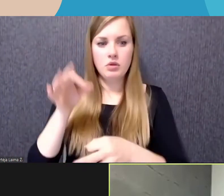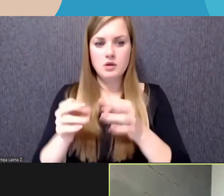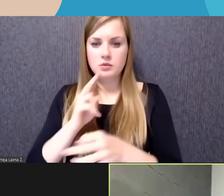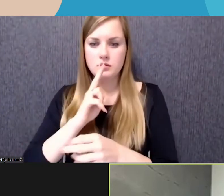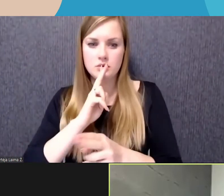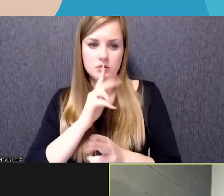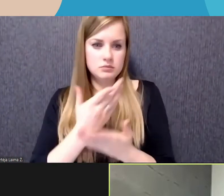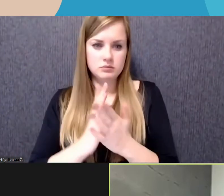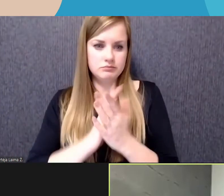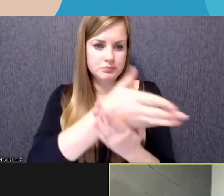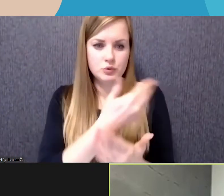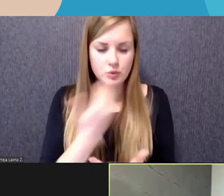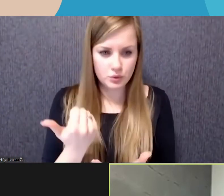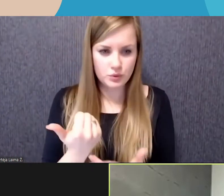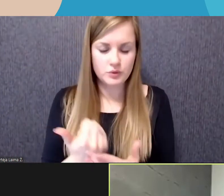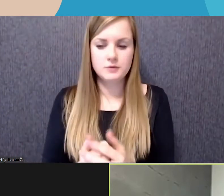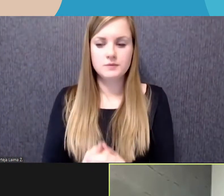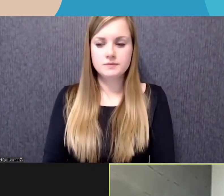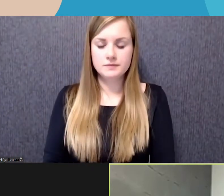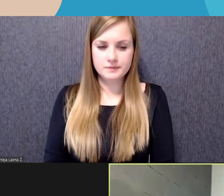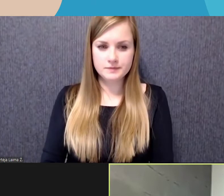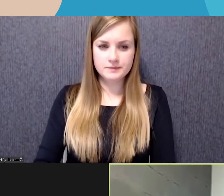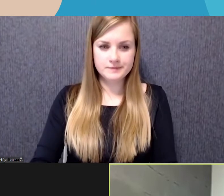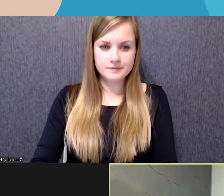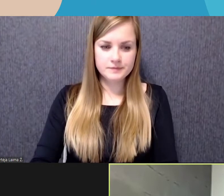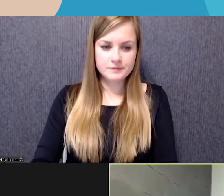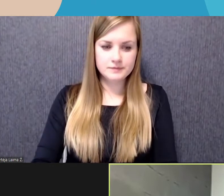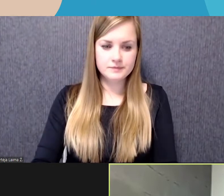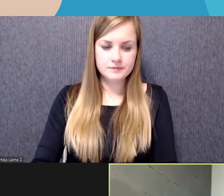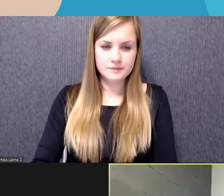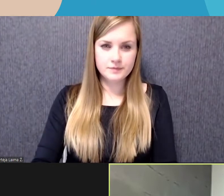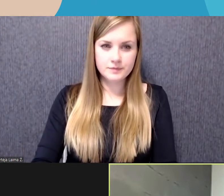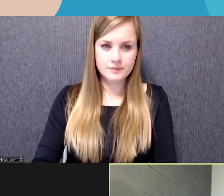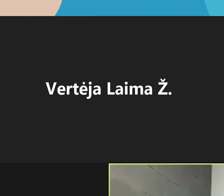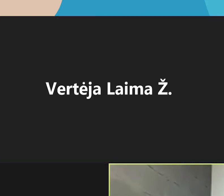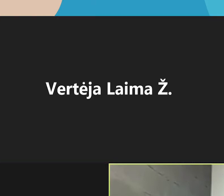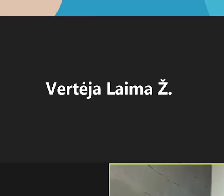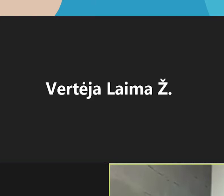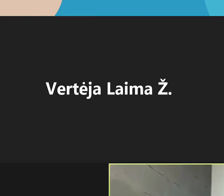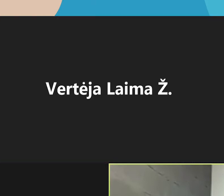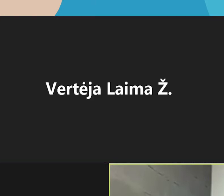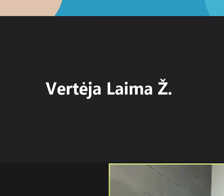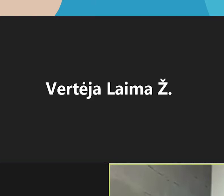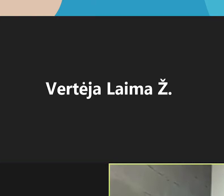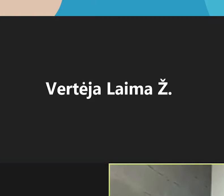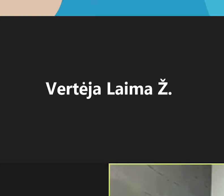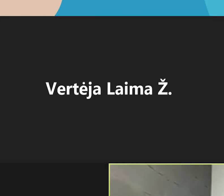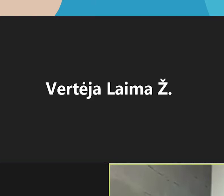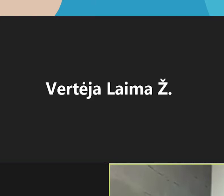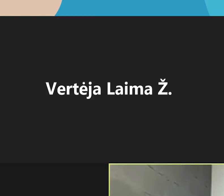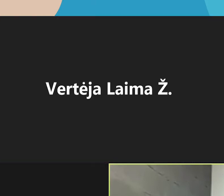And in many cases, victims of hate crimes don't even report such offenses to the